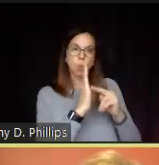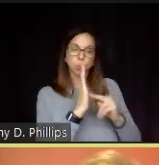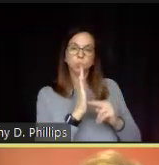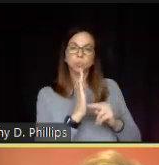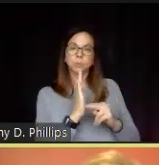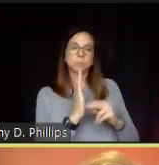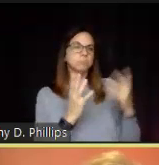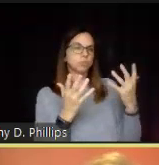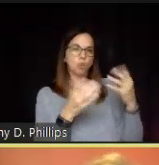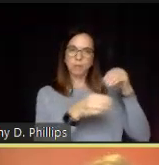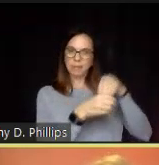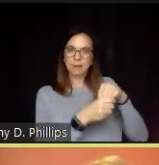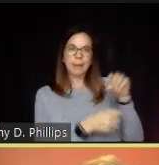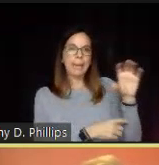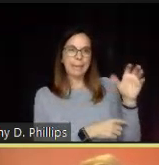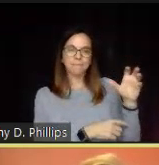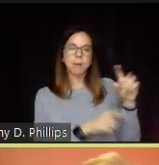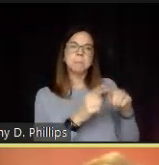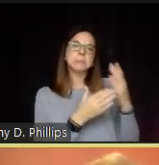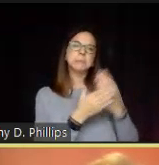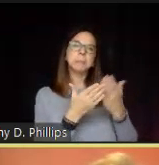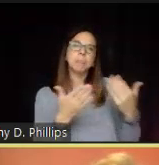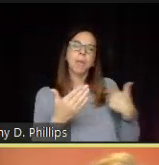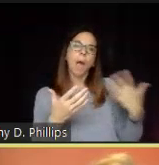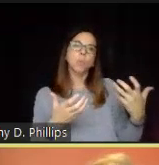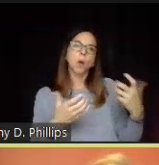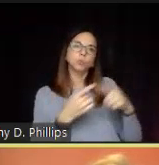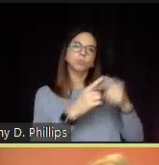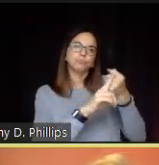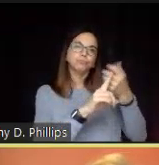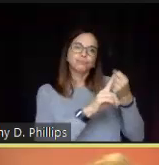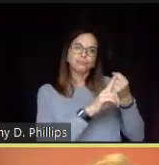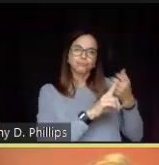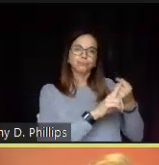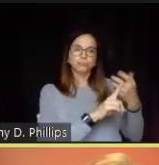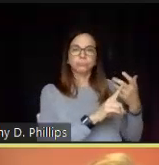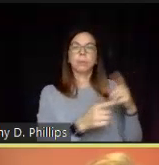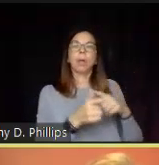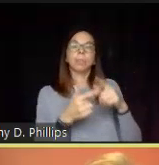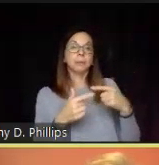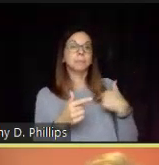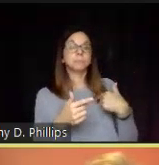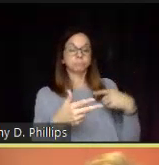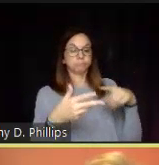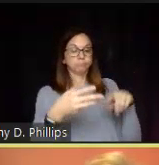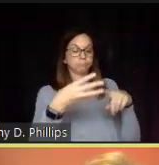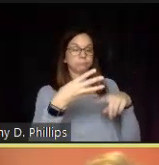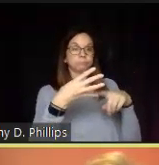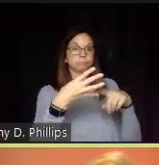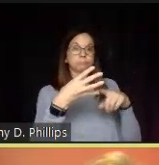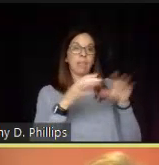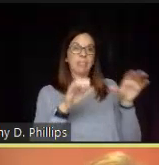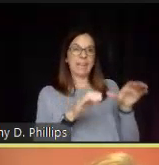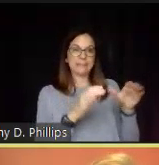are already in Canvas, but there's some things I want to highlight for you. And then I'll introduce to you our activity